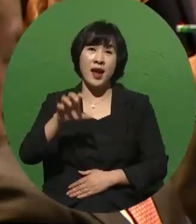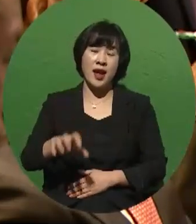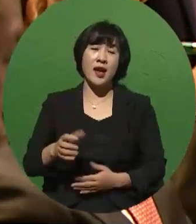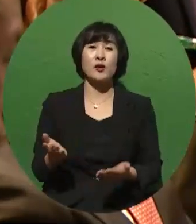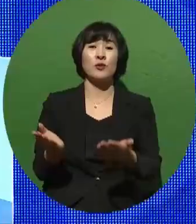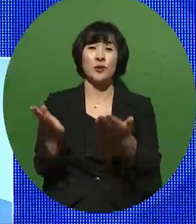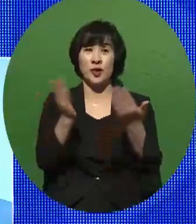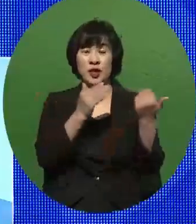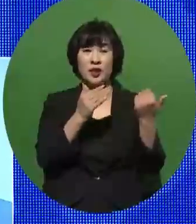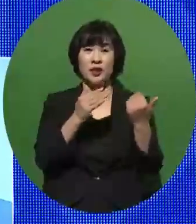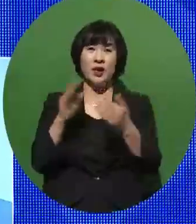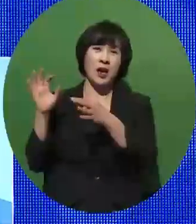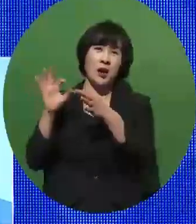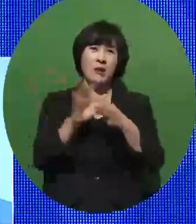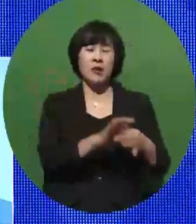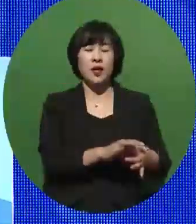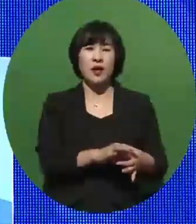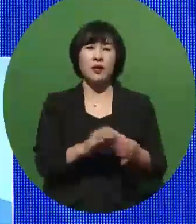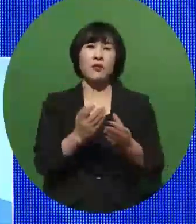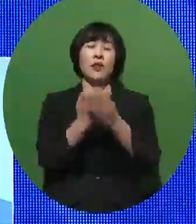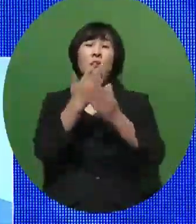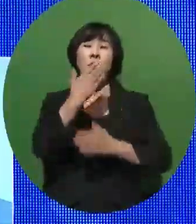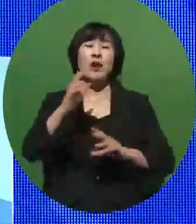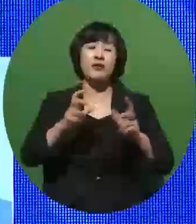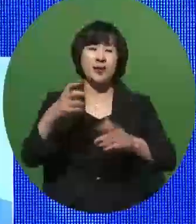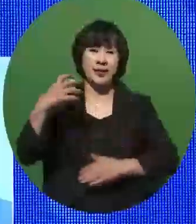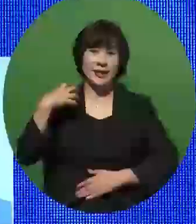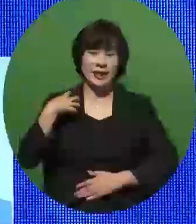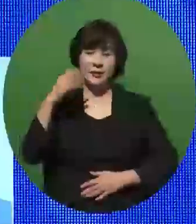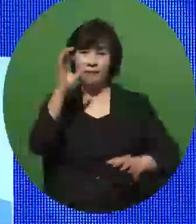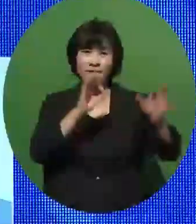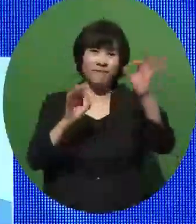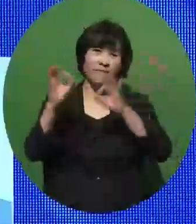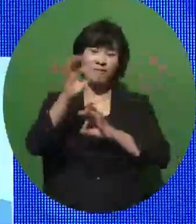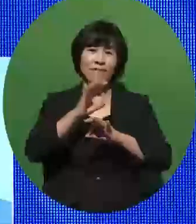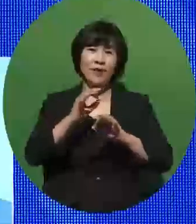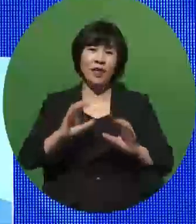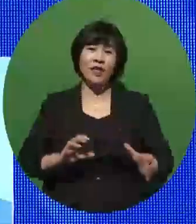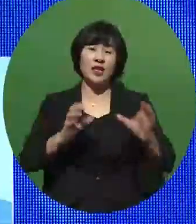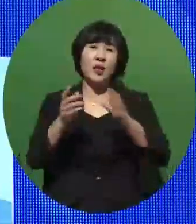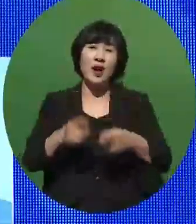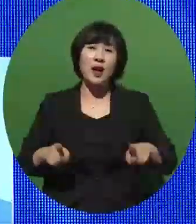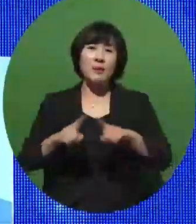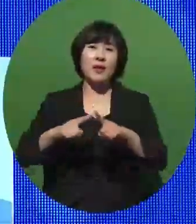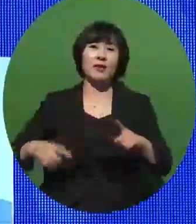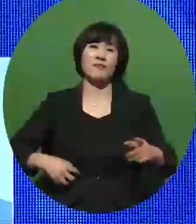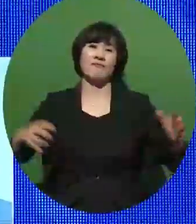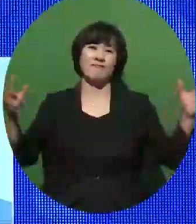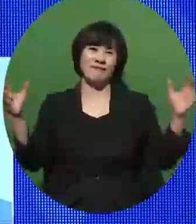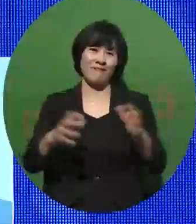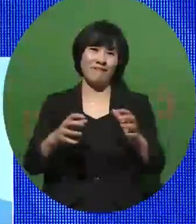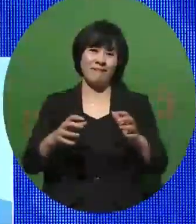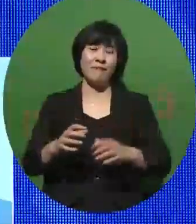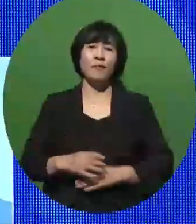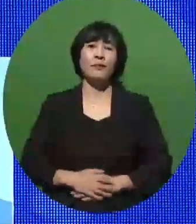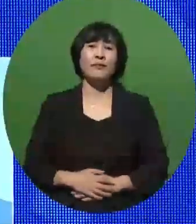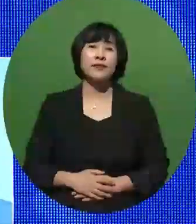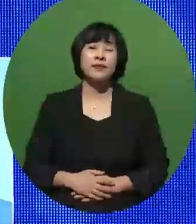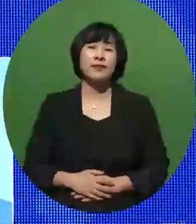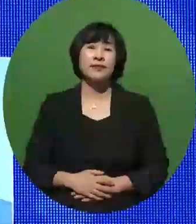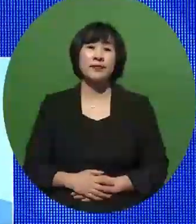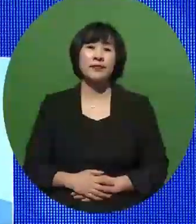Natural Heritage tidal flats. And by hosting the 33rd Conference on the Parties,